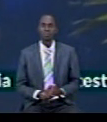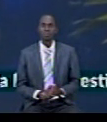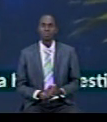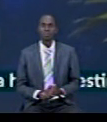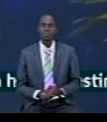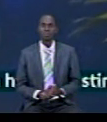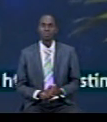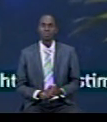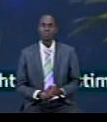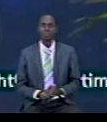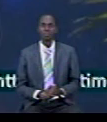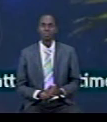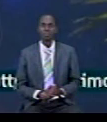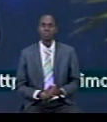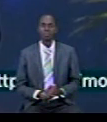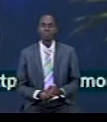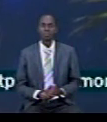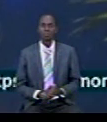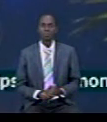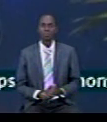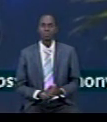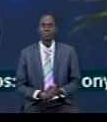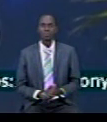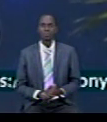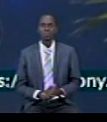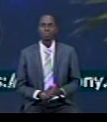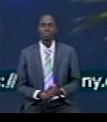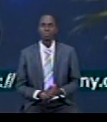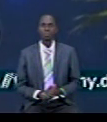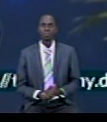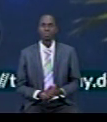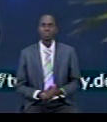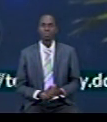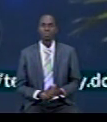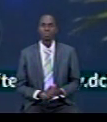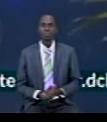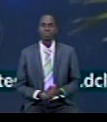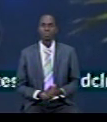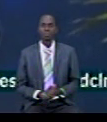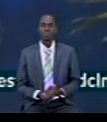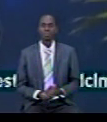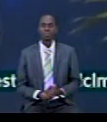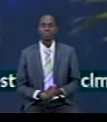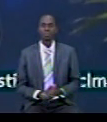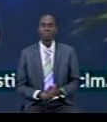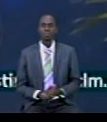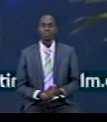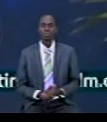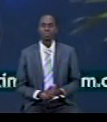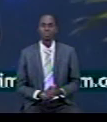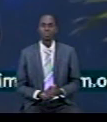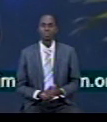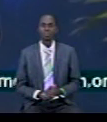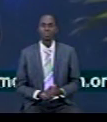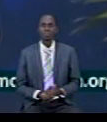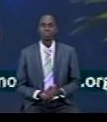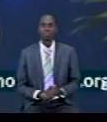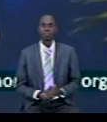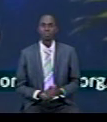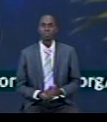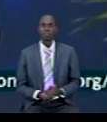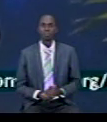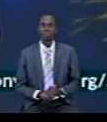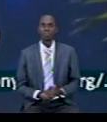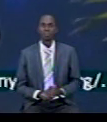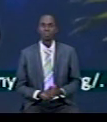Ina fama the one in Rush Lafia. Shekara na na bakwai kenan ina fama da wani garin shi lafiya tun